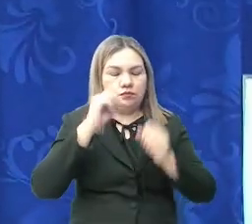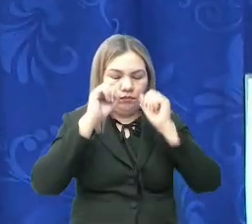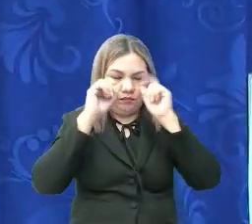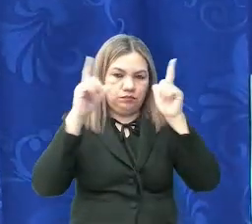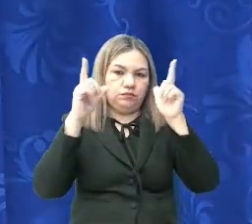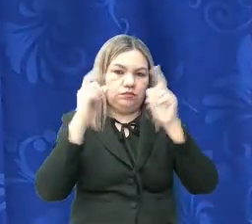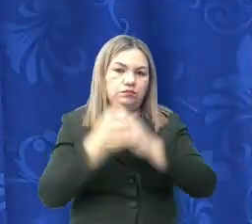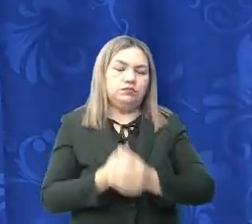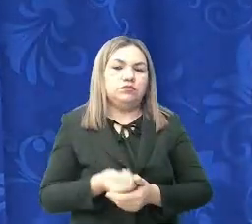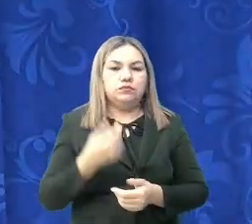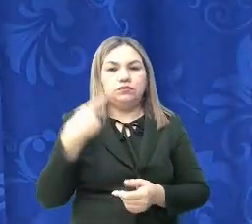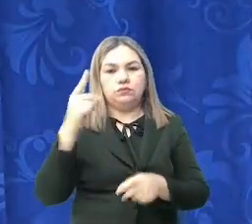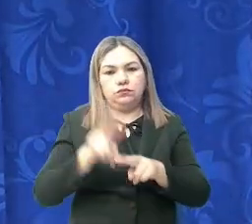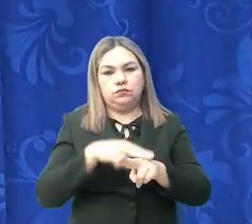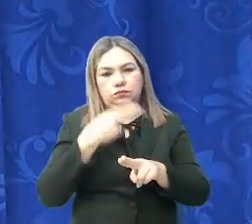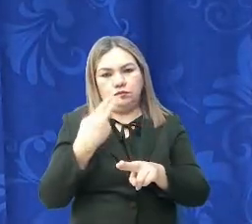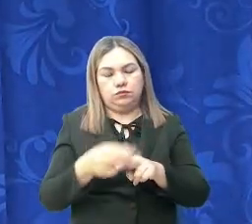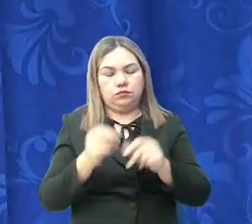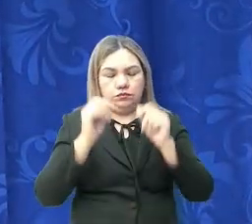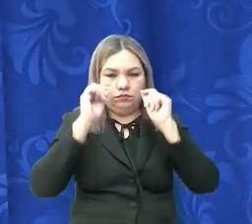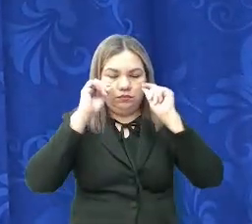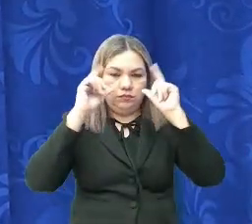The word exhorts us that